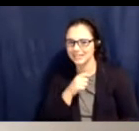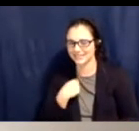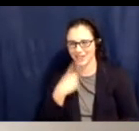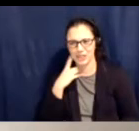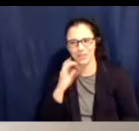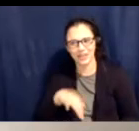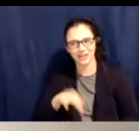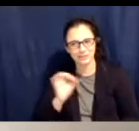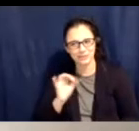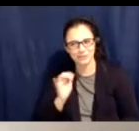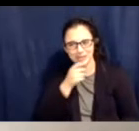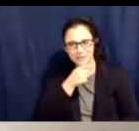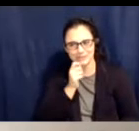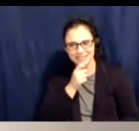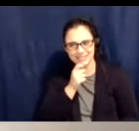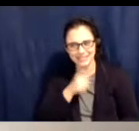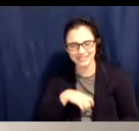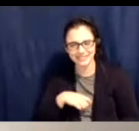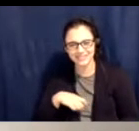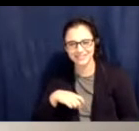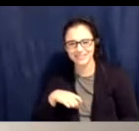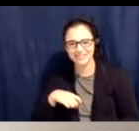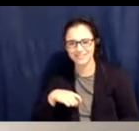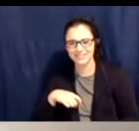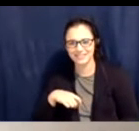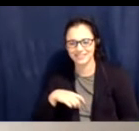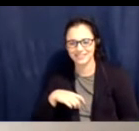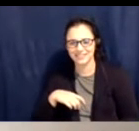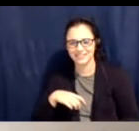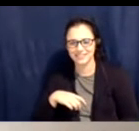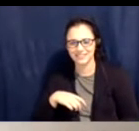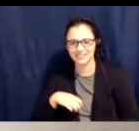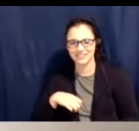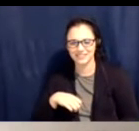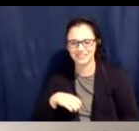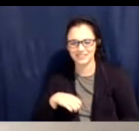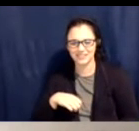was like a lipstick, putting Yeah. lipstick but with a battery.